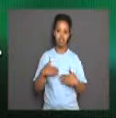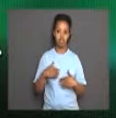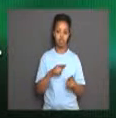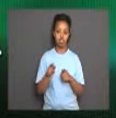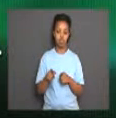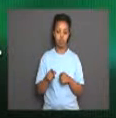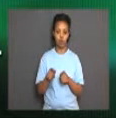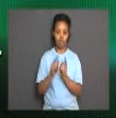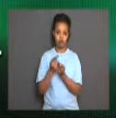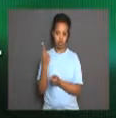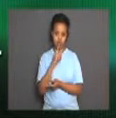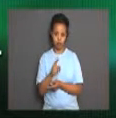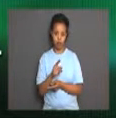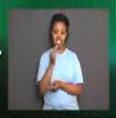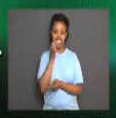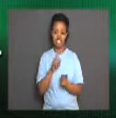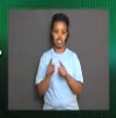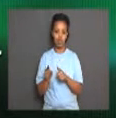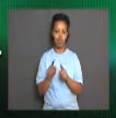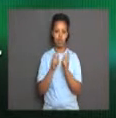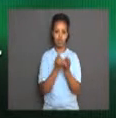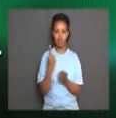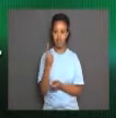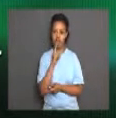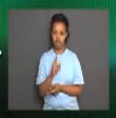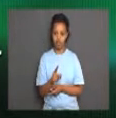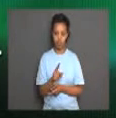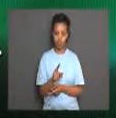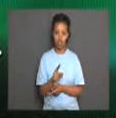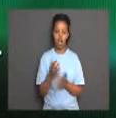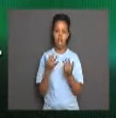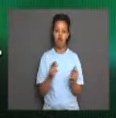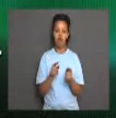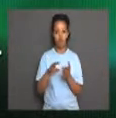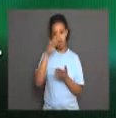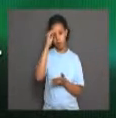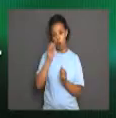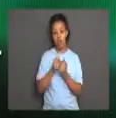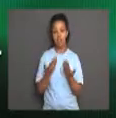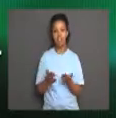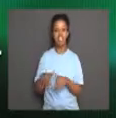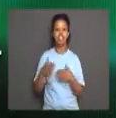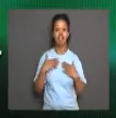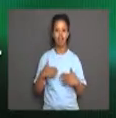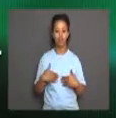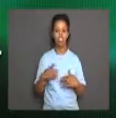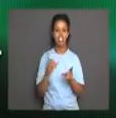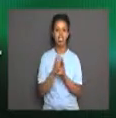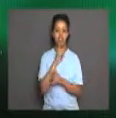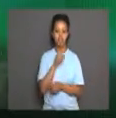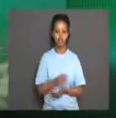tooth is category 1. We will now learn how fossils are